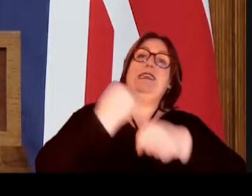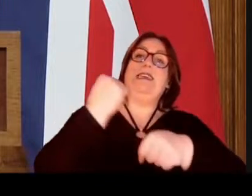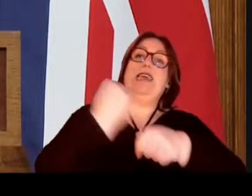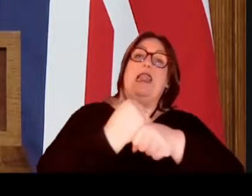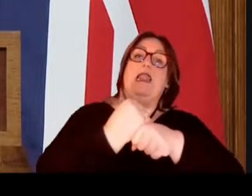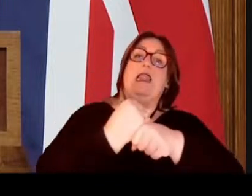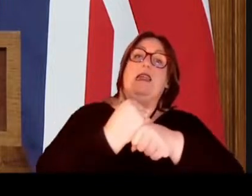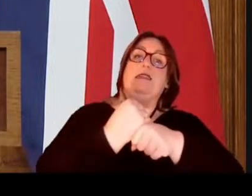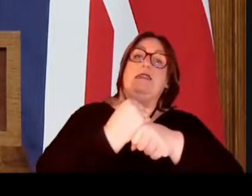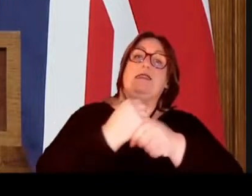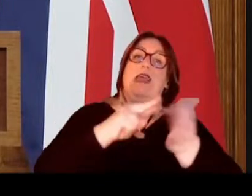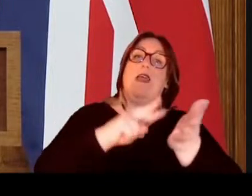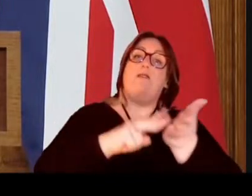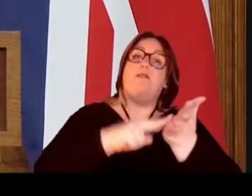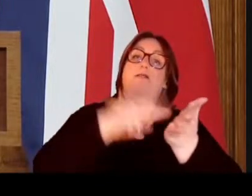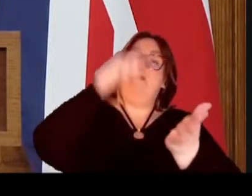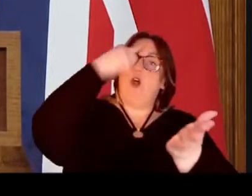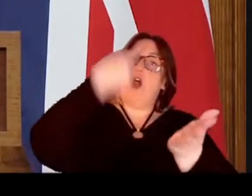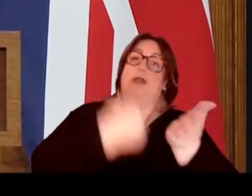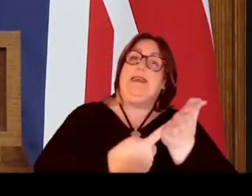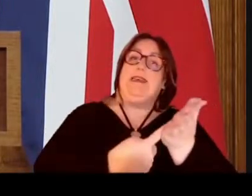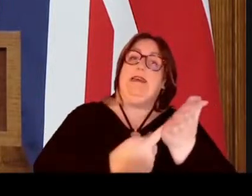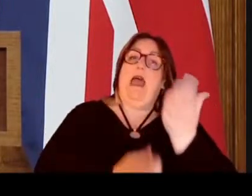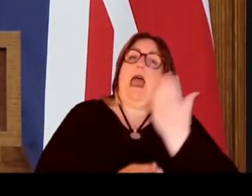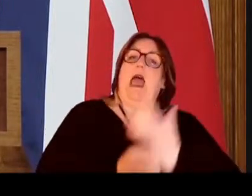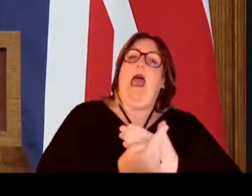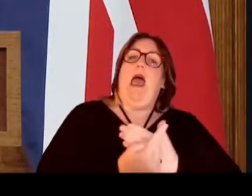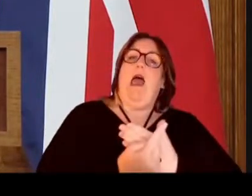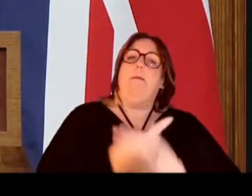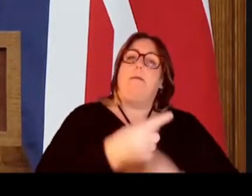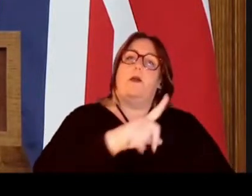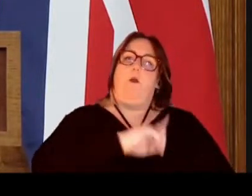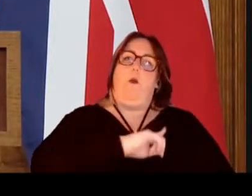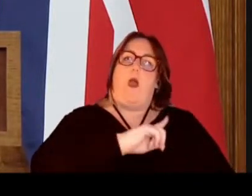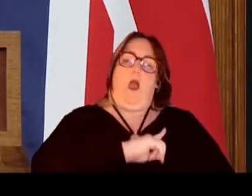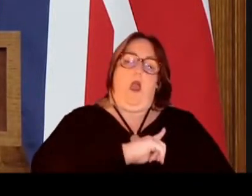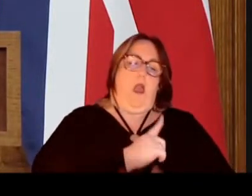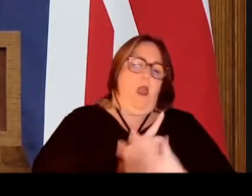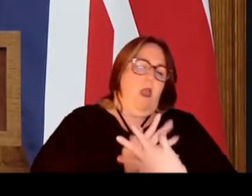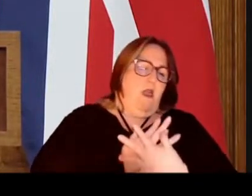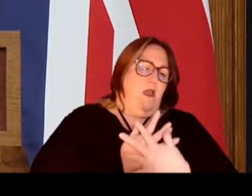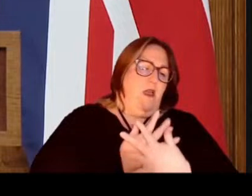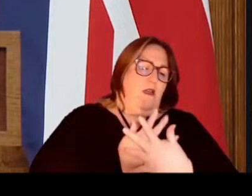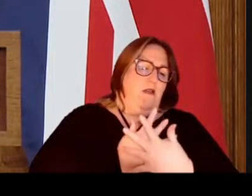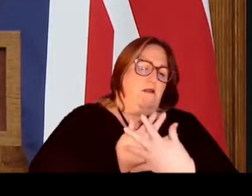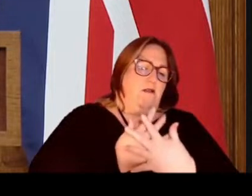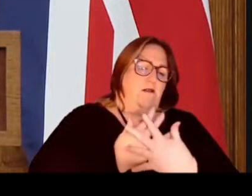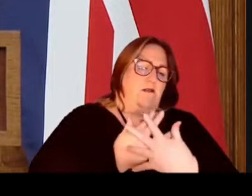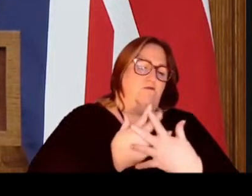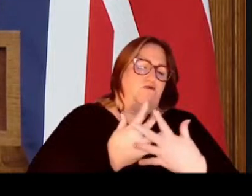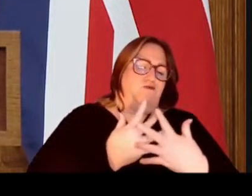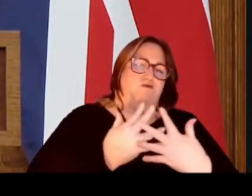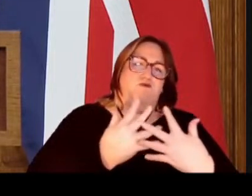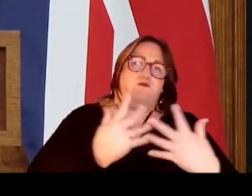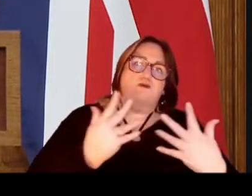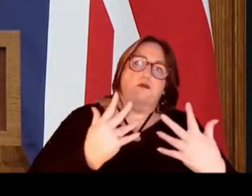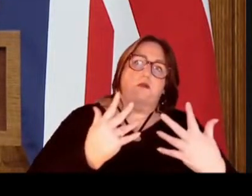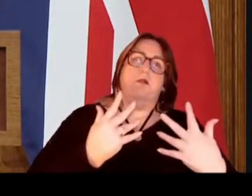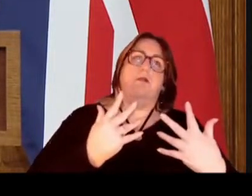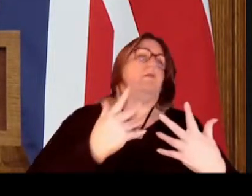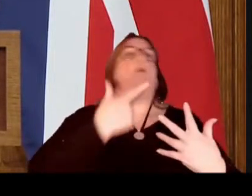because hundreds, if not thousands, of dedicated public servants worked towards it, many of whom